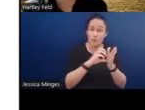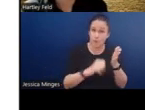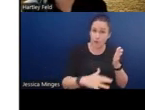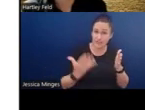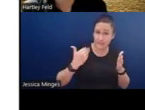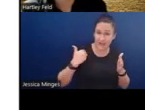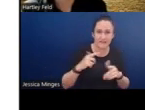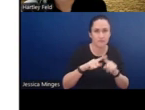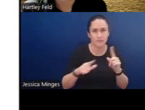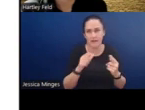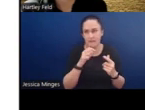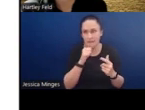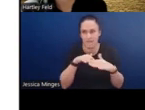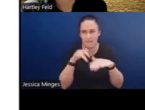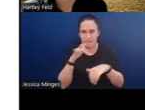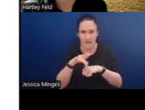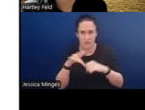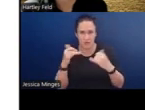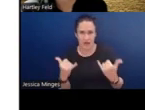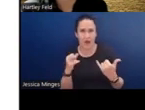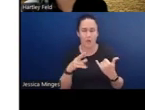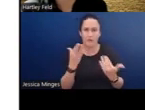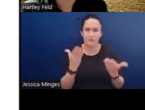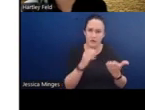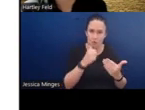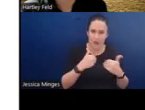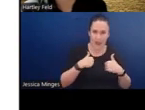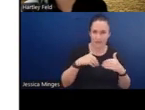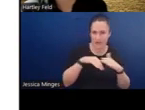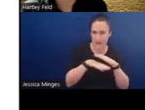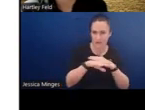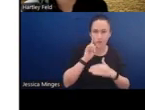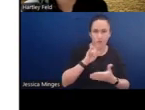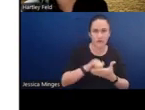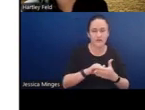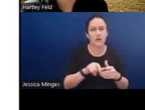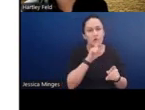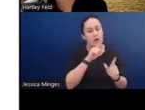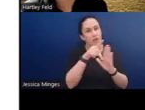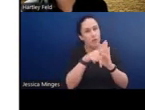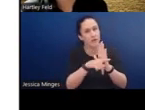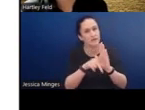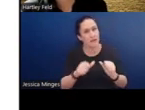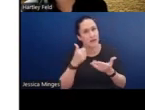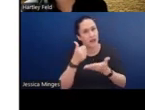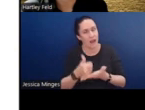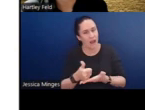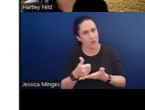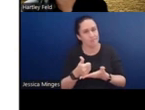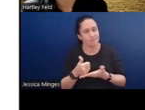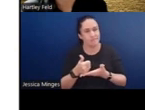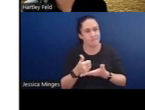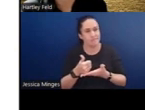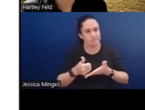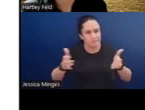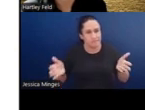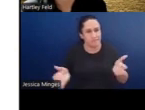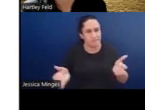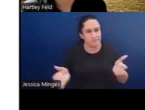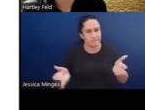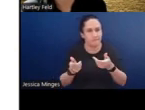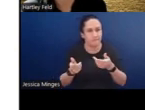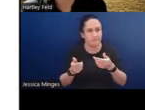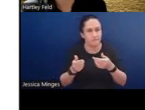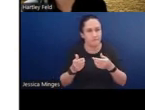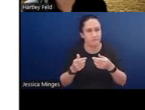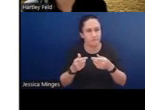now, or don't have as much access to them. So there are policies that we can help to bring out kind of the best in terms of their access